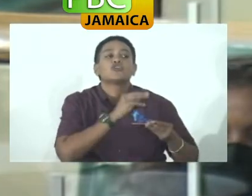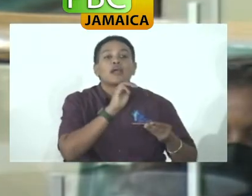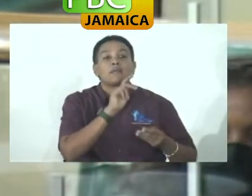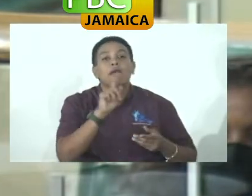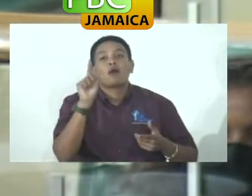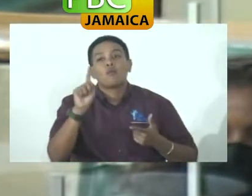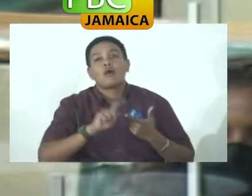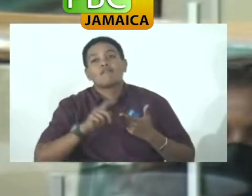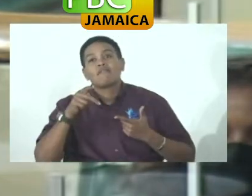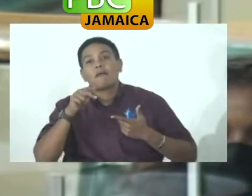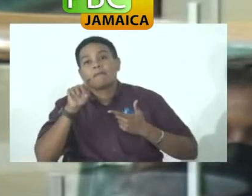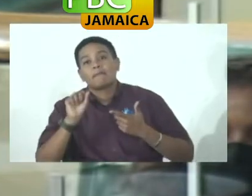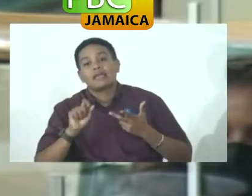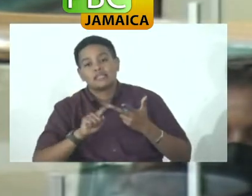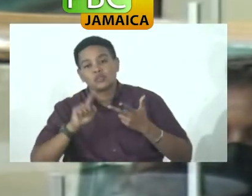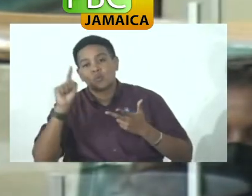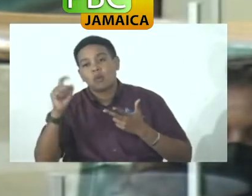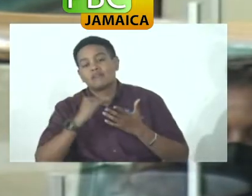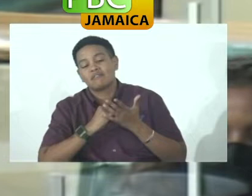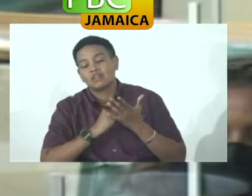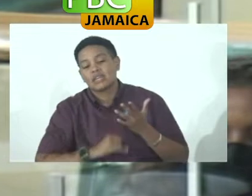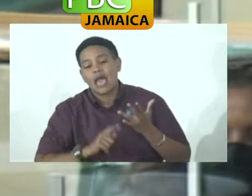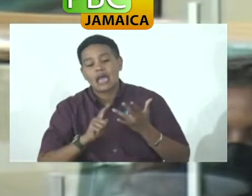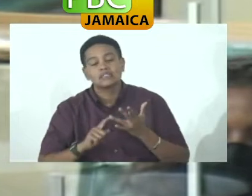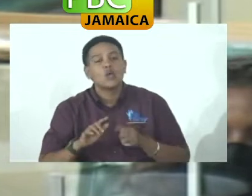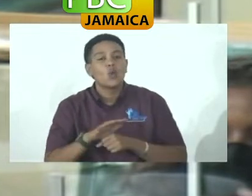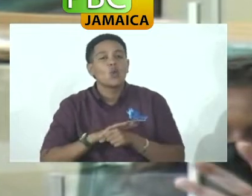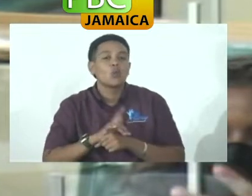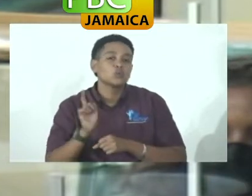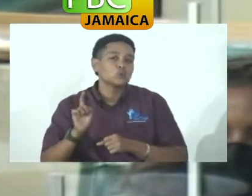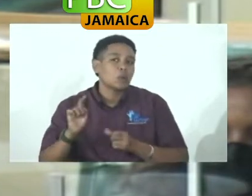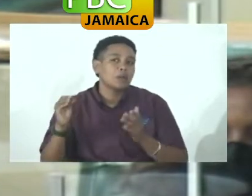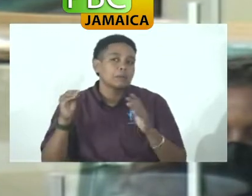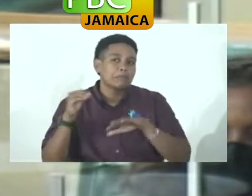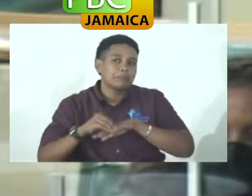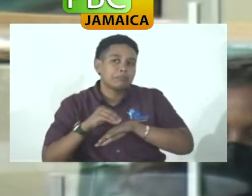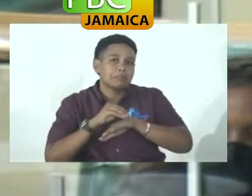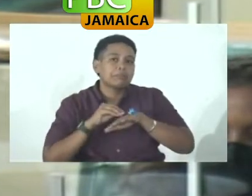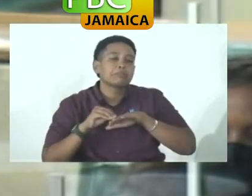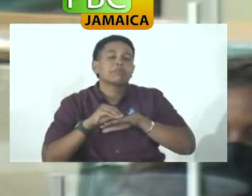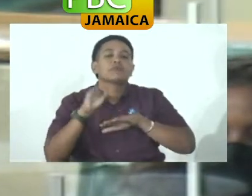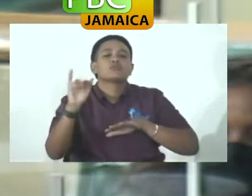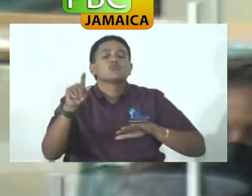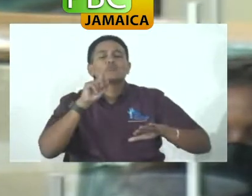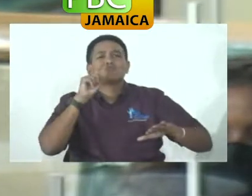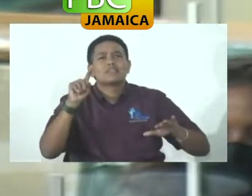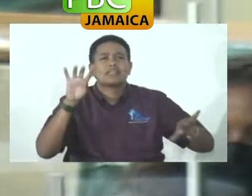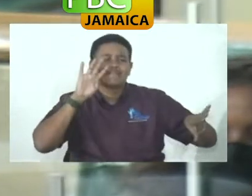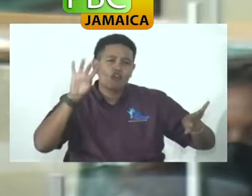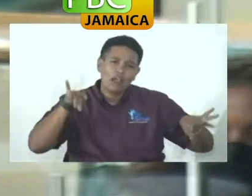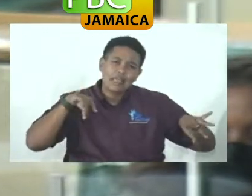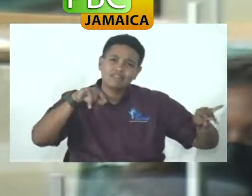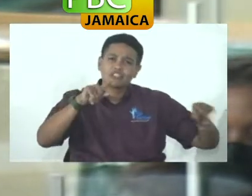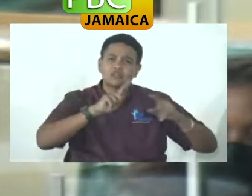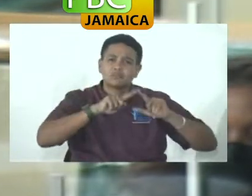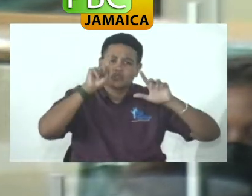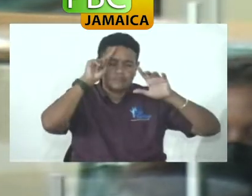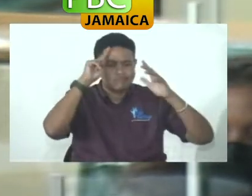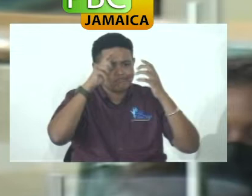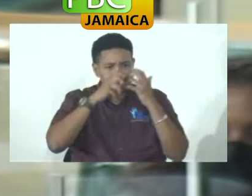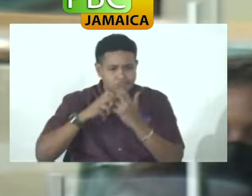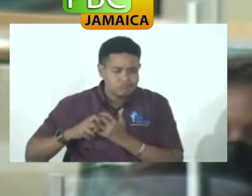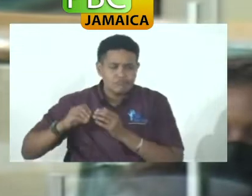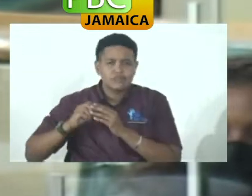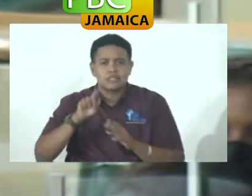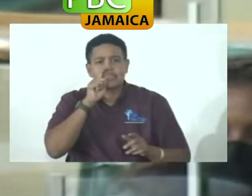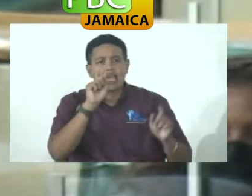one for designs and geographical indications. So this is about efficiency and cohesion in the administration